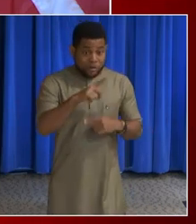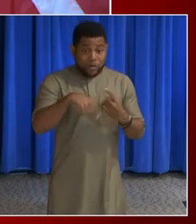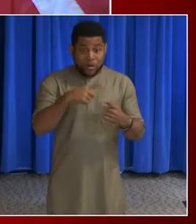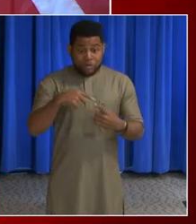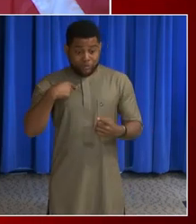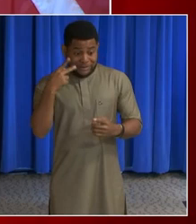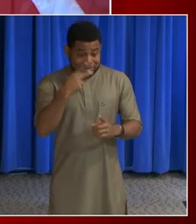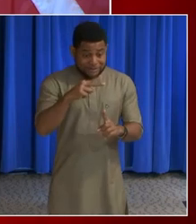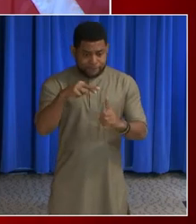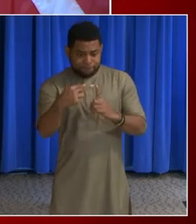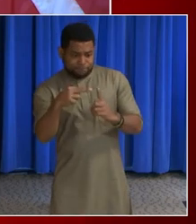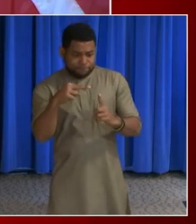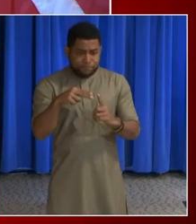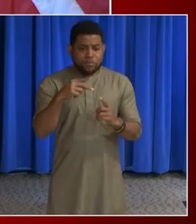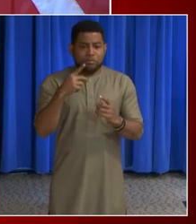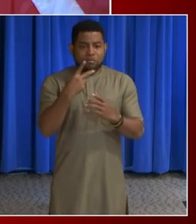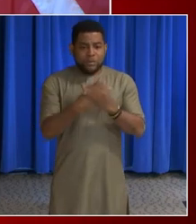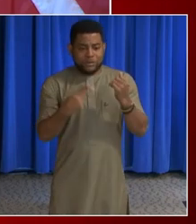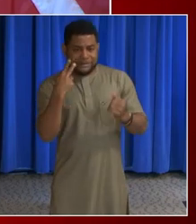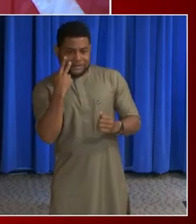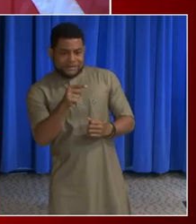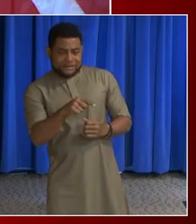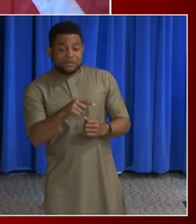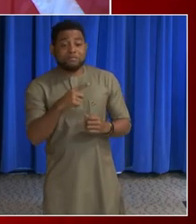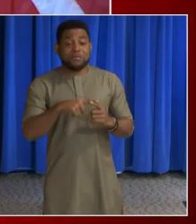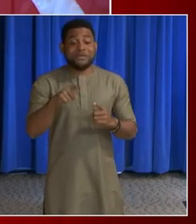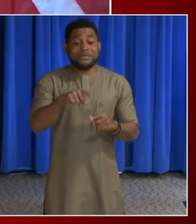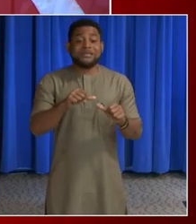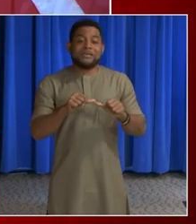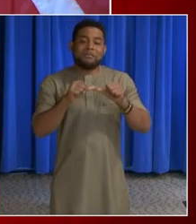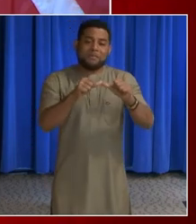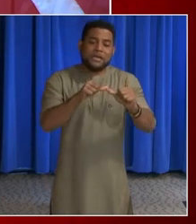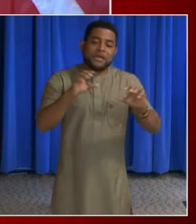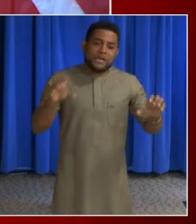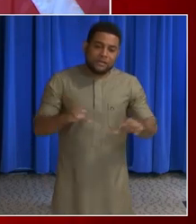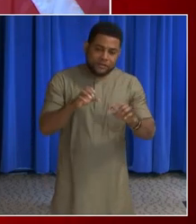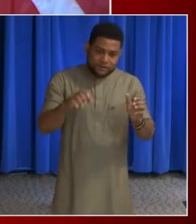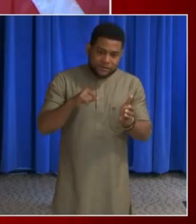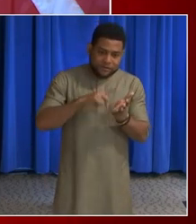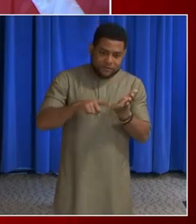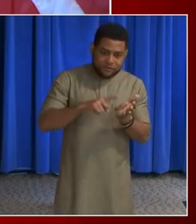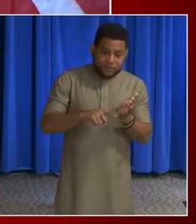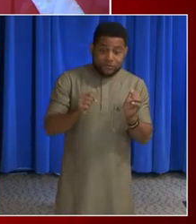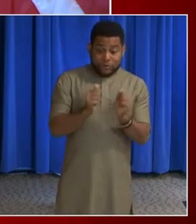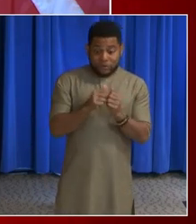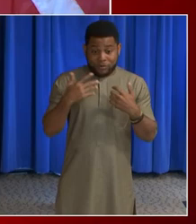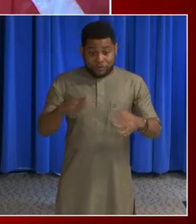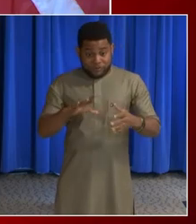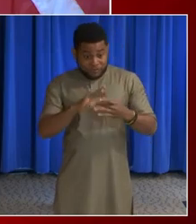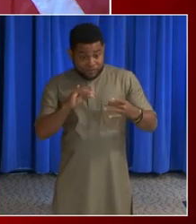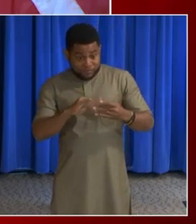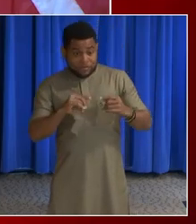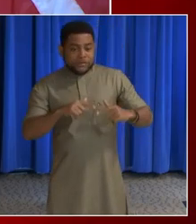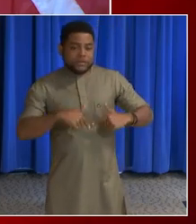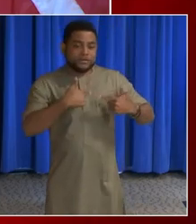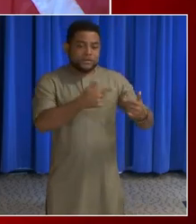remains an active investigation. With that, I'd like Chief Conti to share